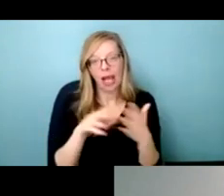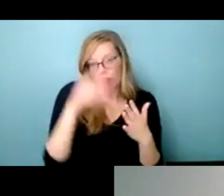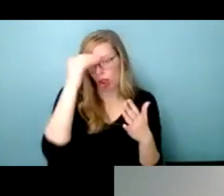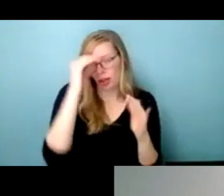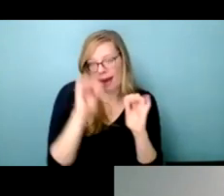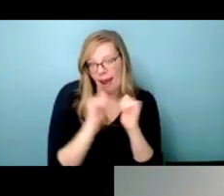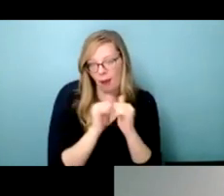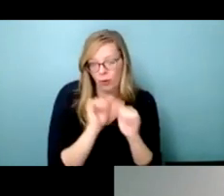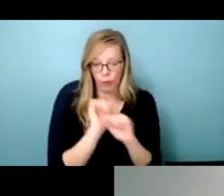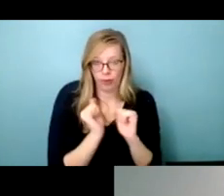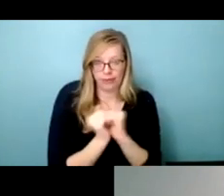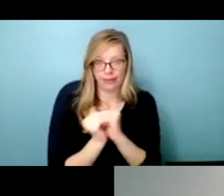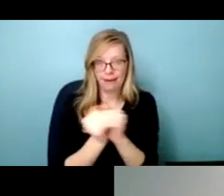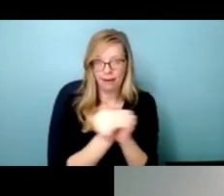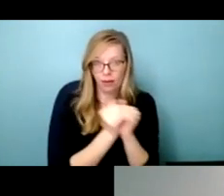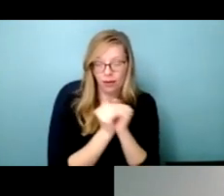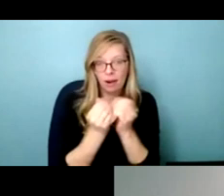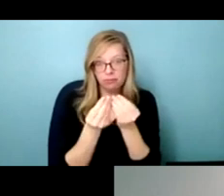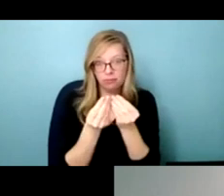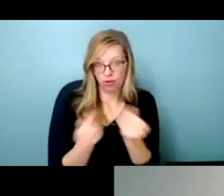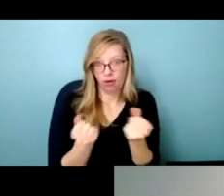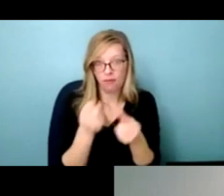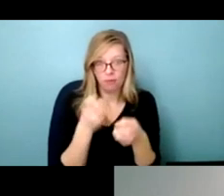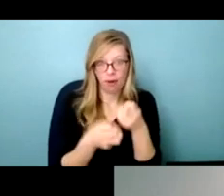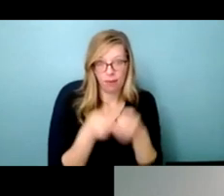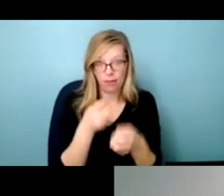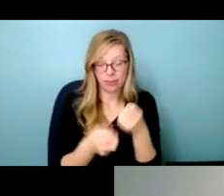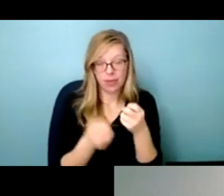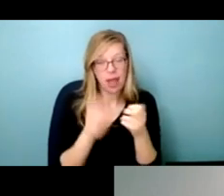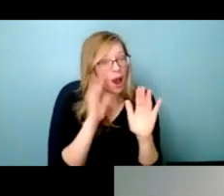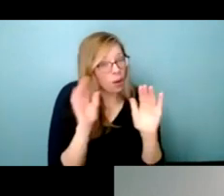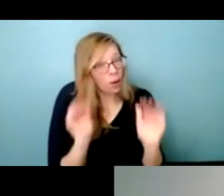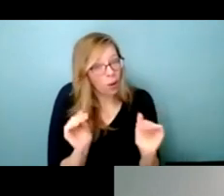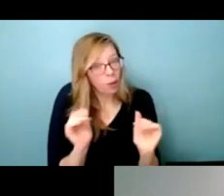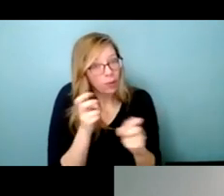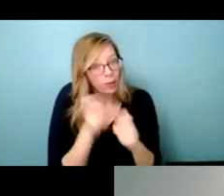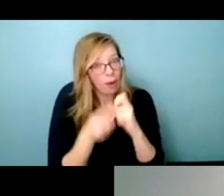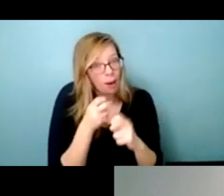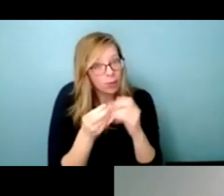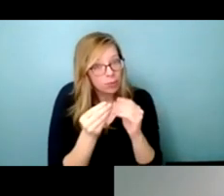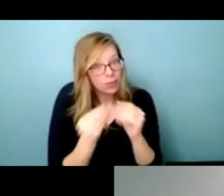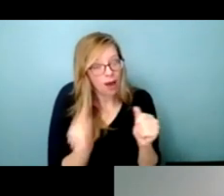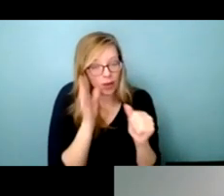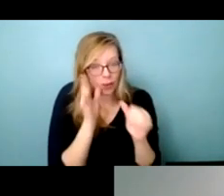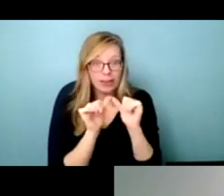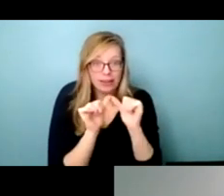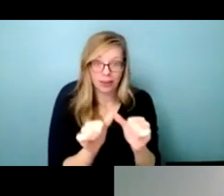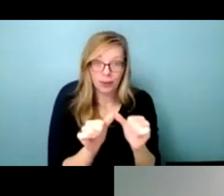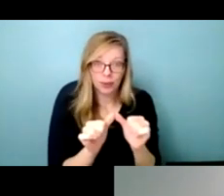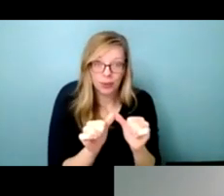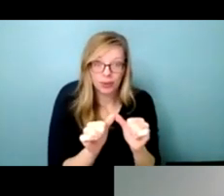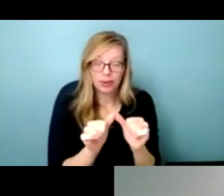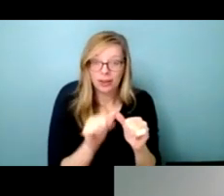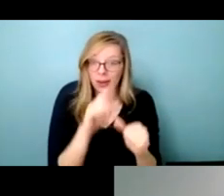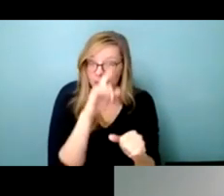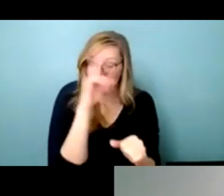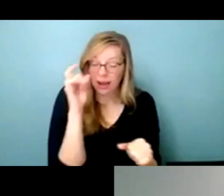solve problems. And I hope that problem solving will continue because, you know,